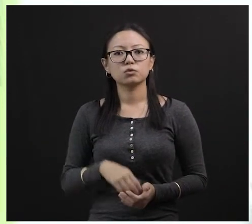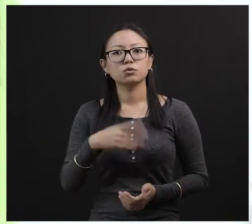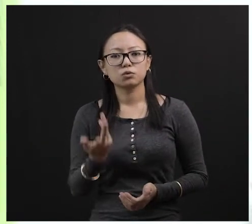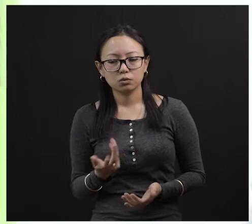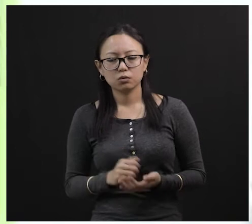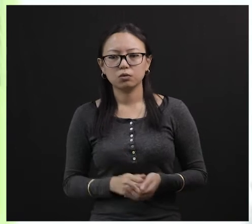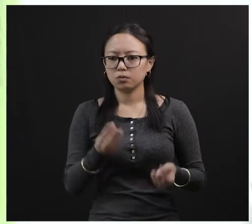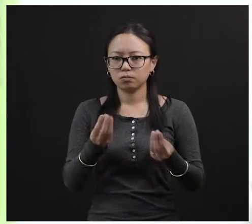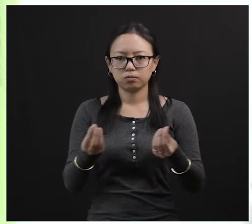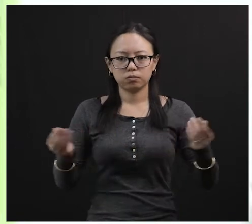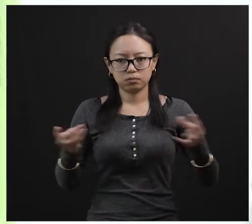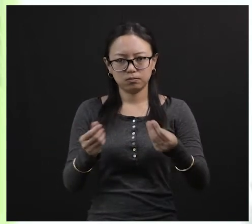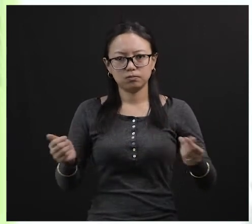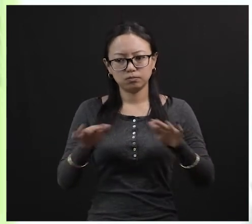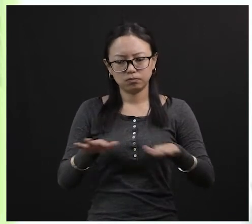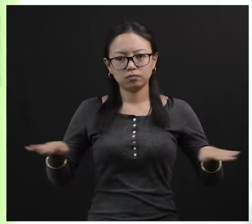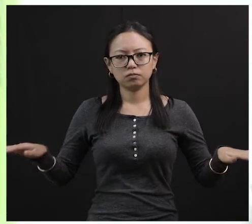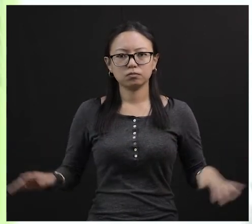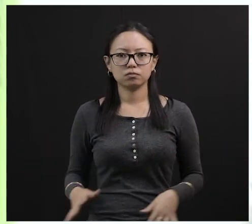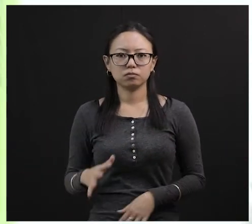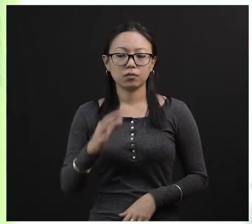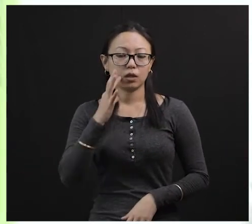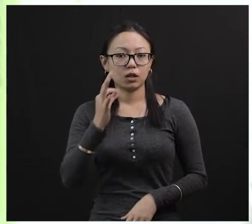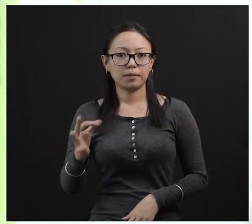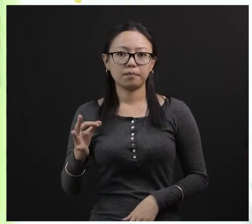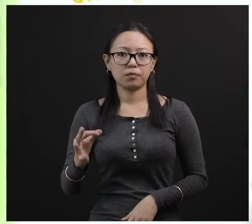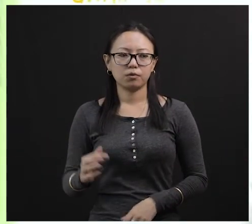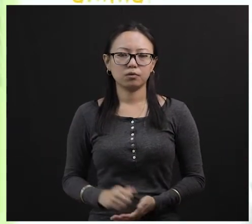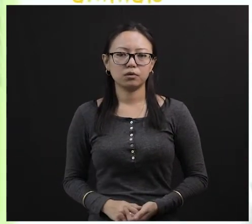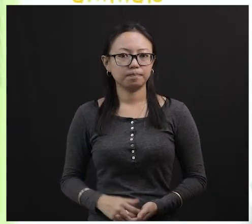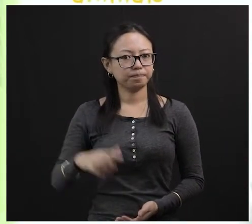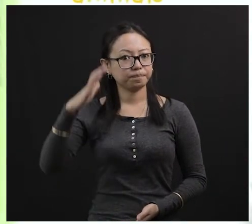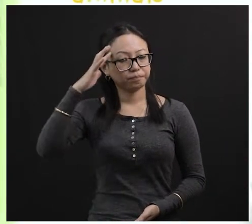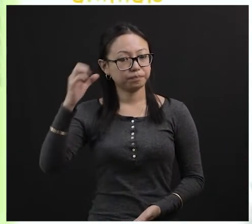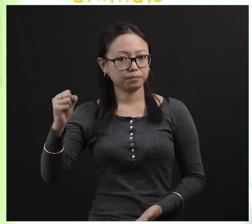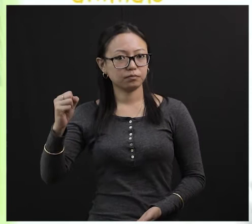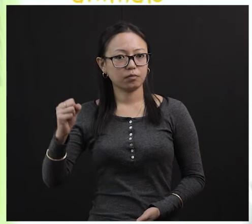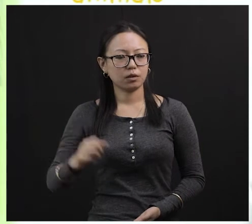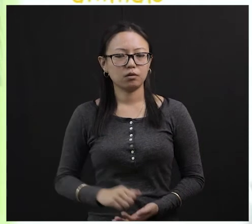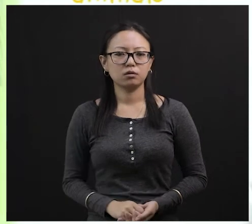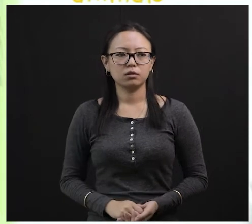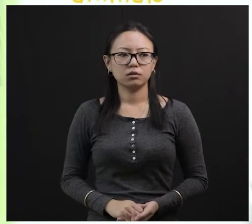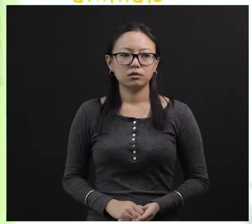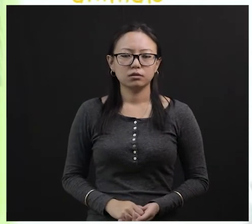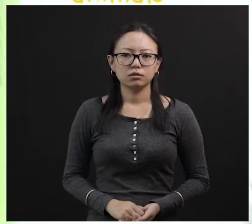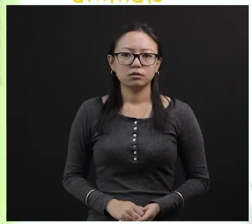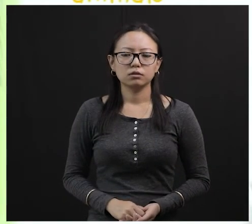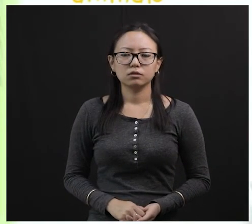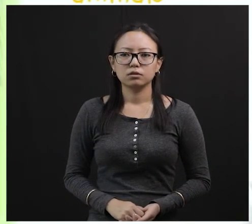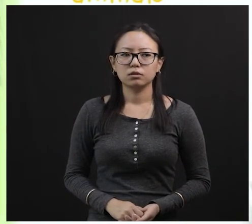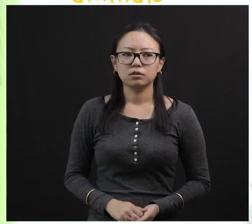Plants grow on soil. Okay, animals depend on